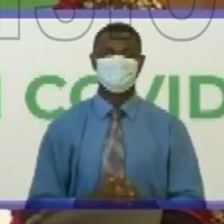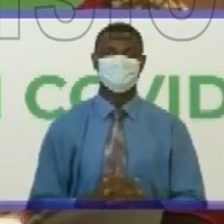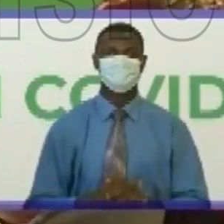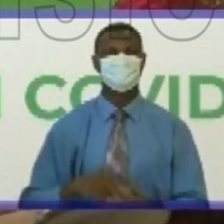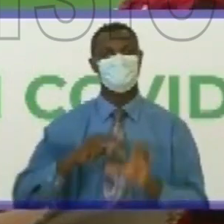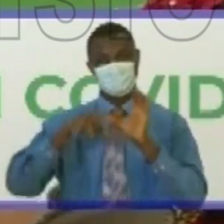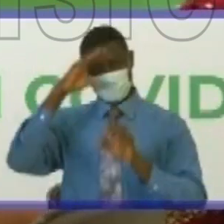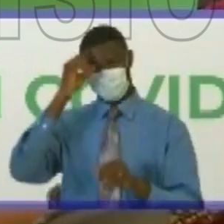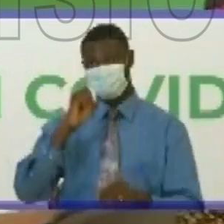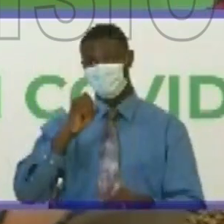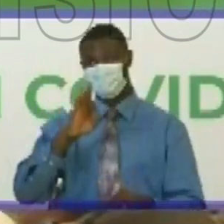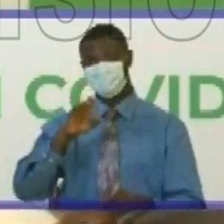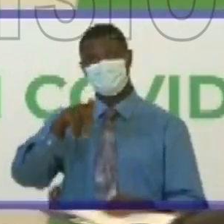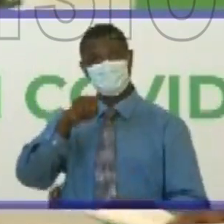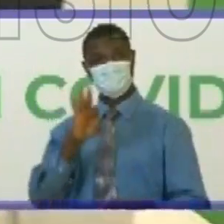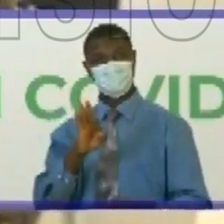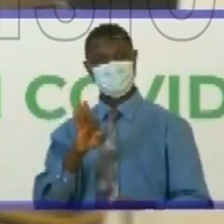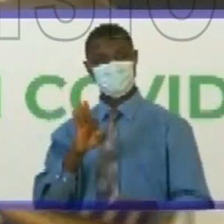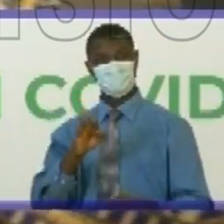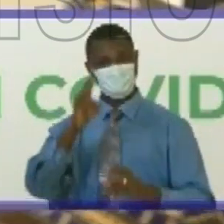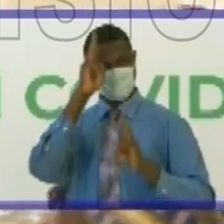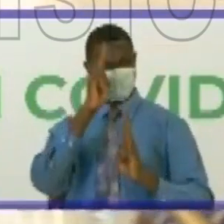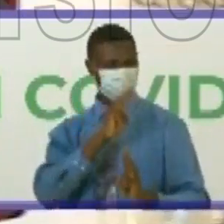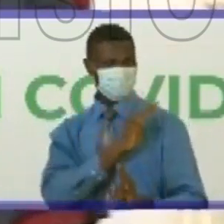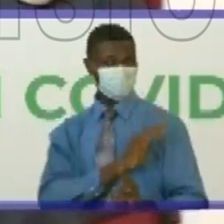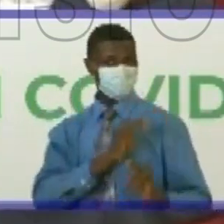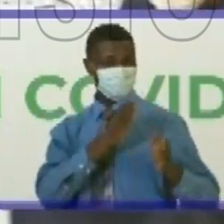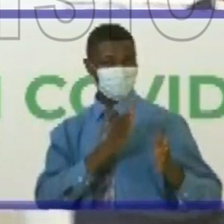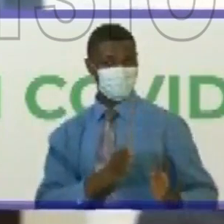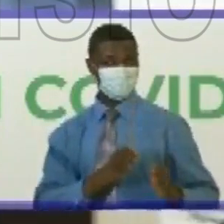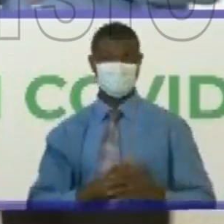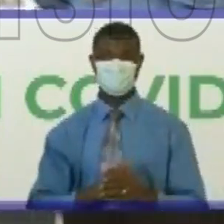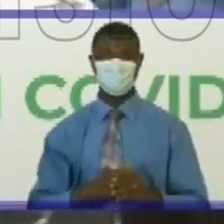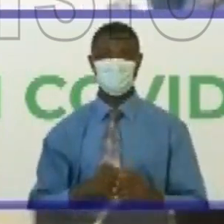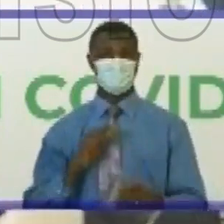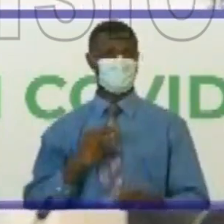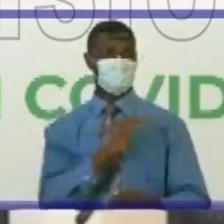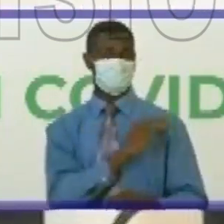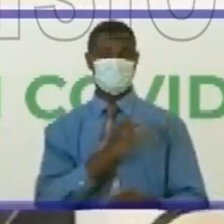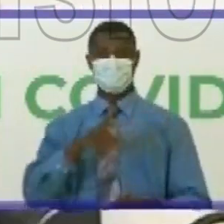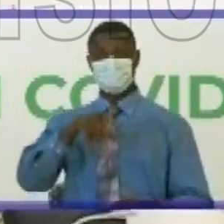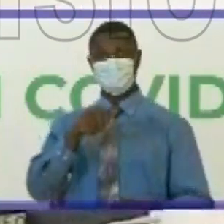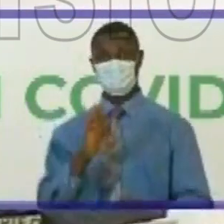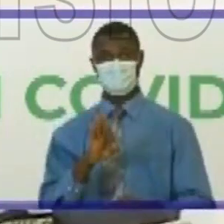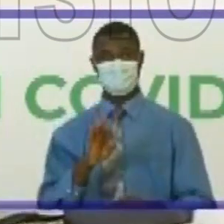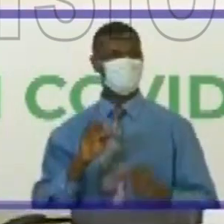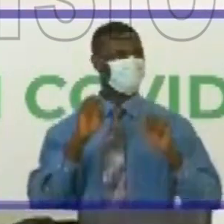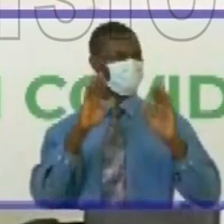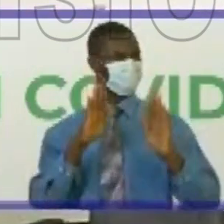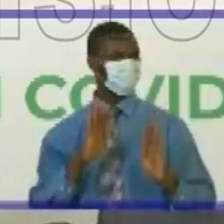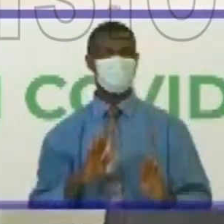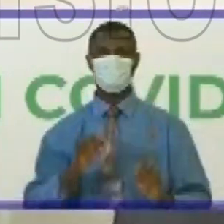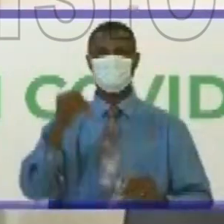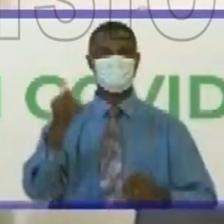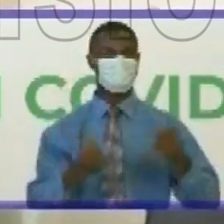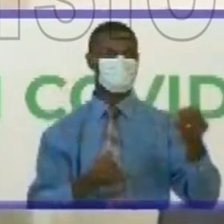The Chairman of the Presidential Task Force, Honorable Ministers, members of the PTF, our distinguished